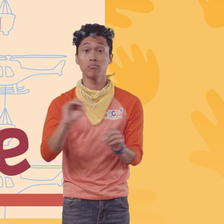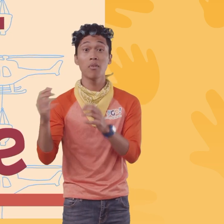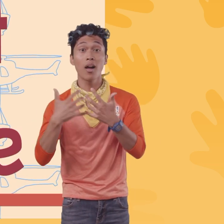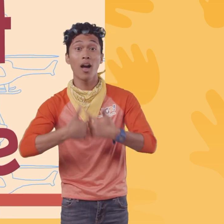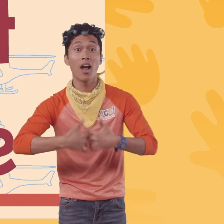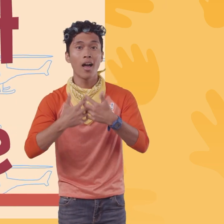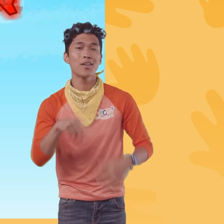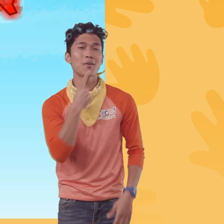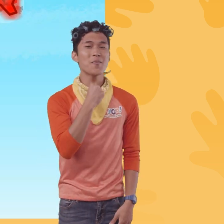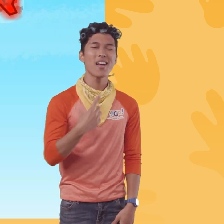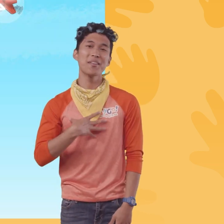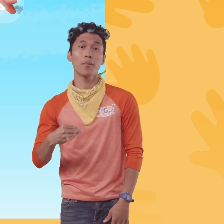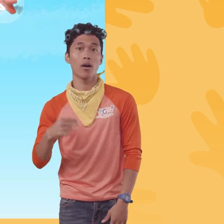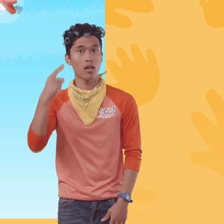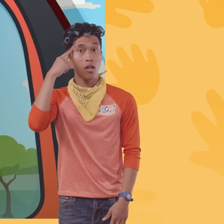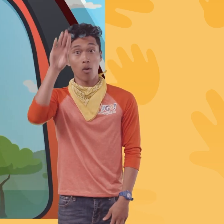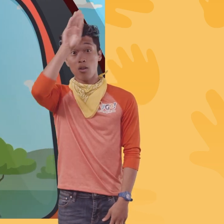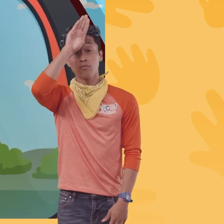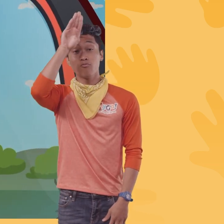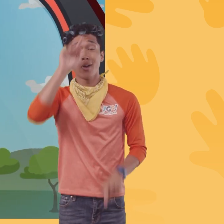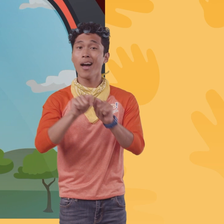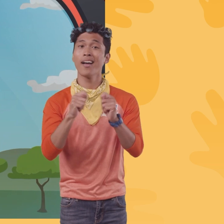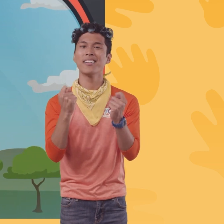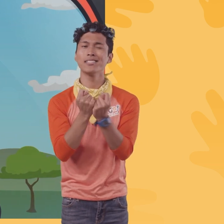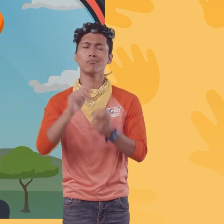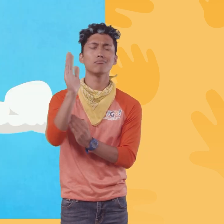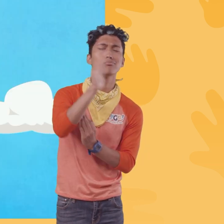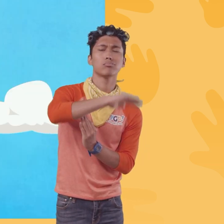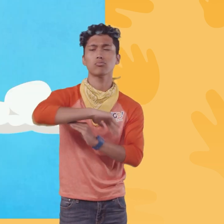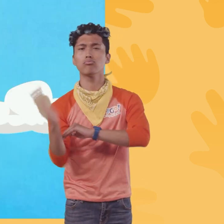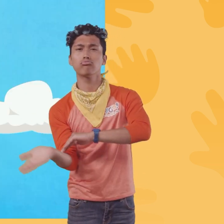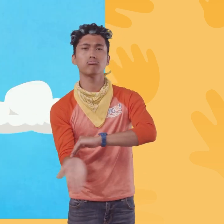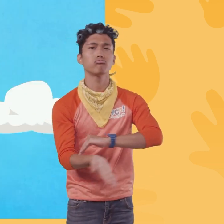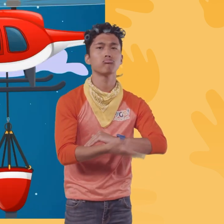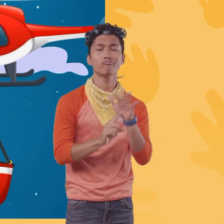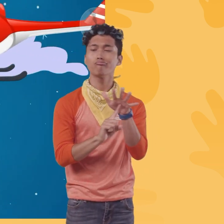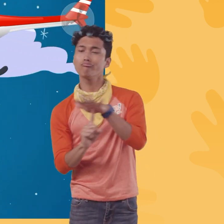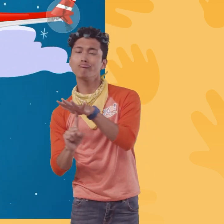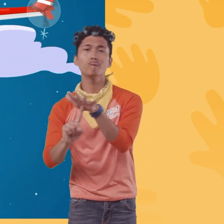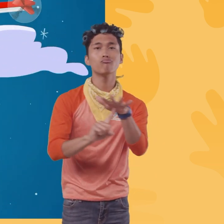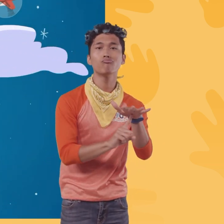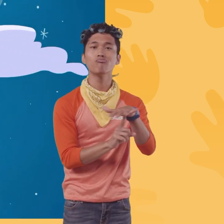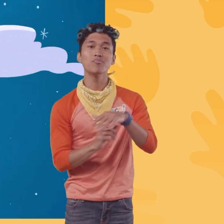transport machine. It's red and white for the firefighting team. Lion day and night.